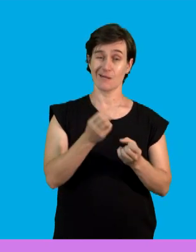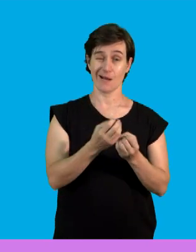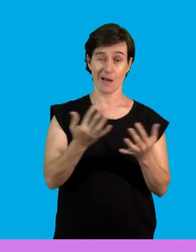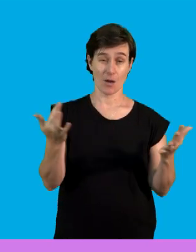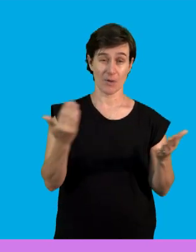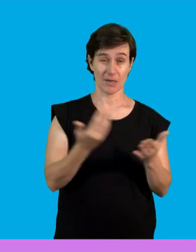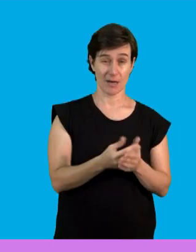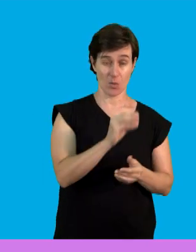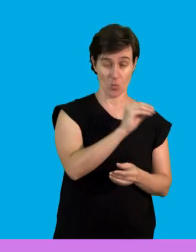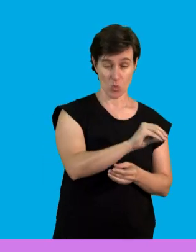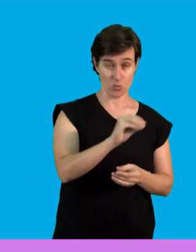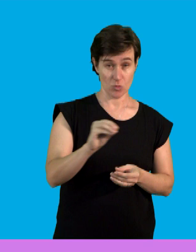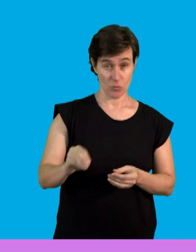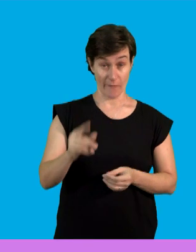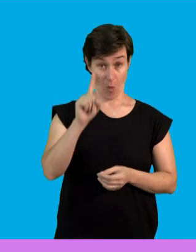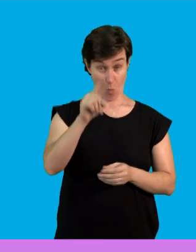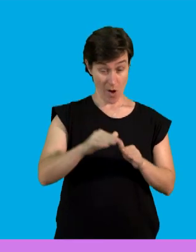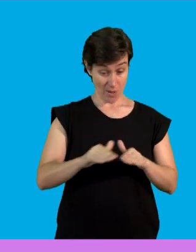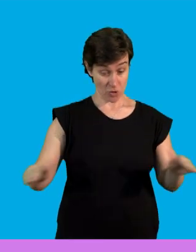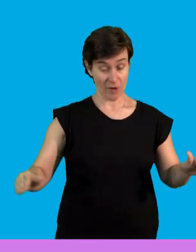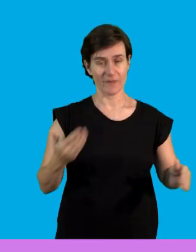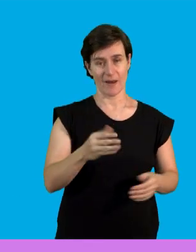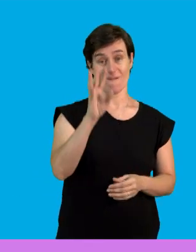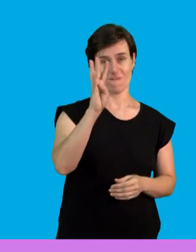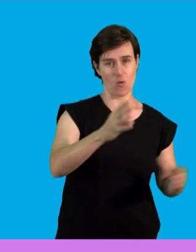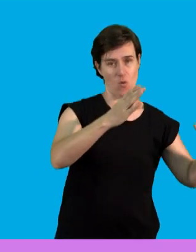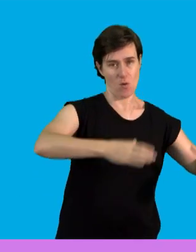1. Therefore,